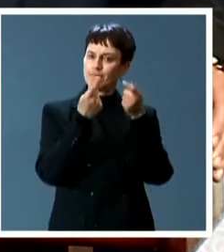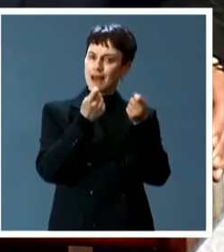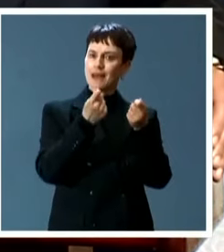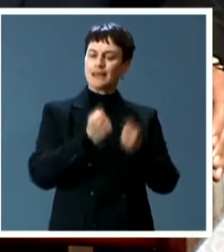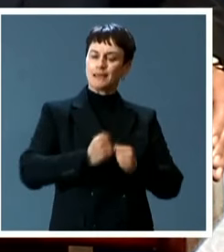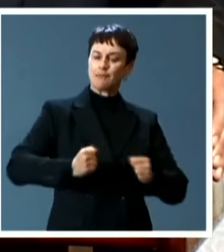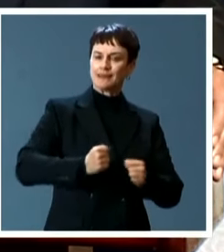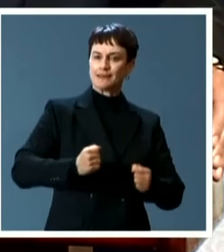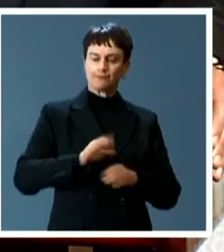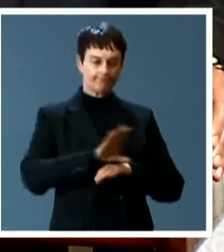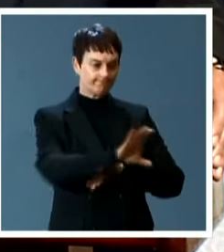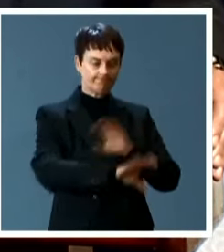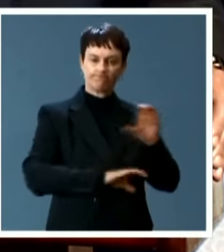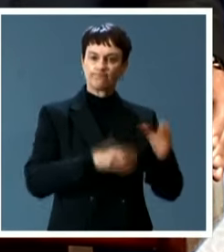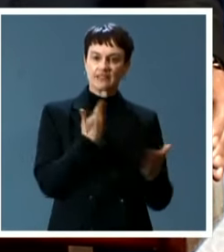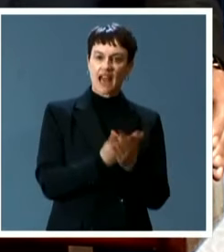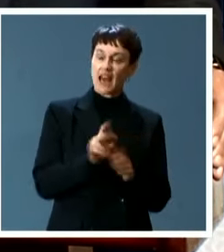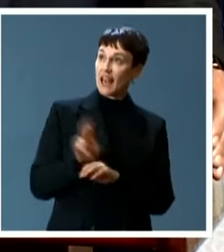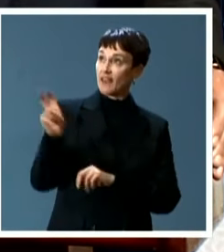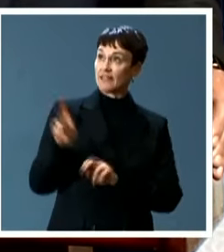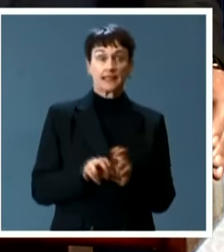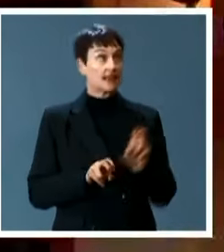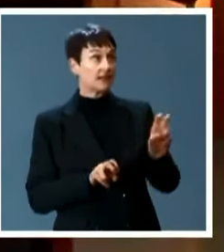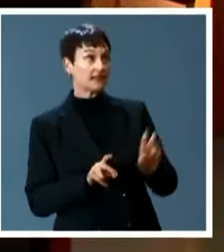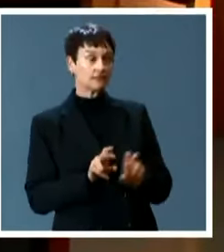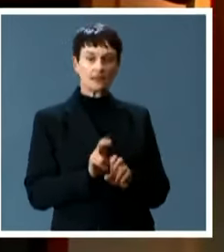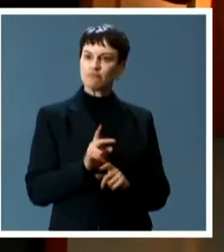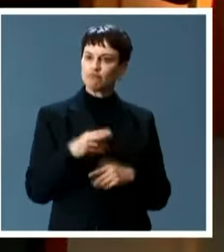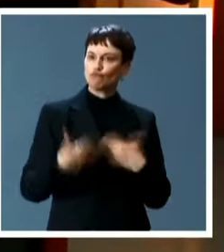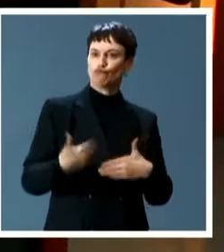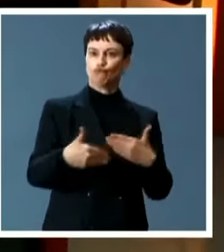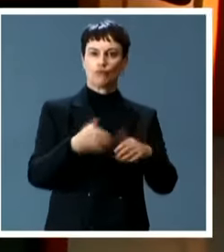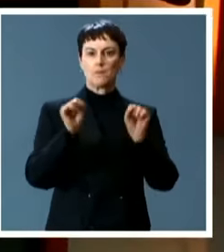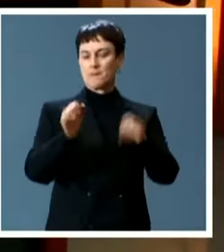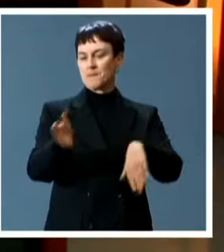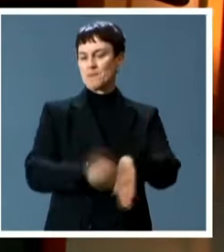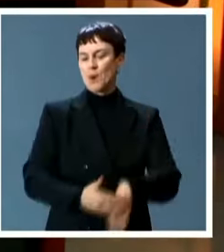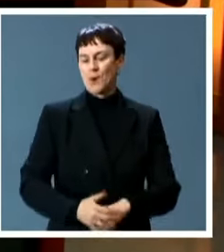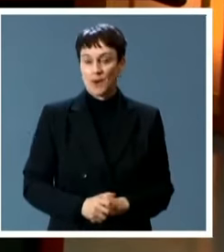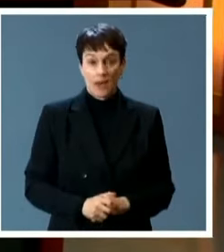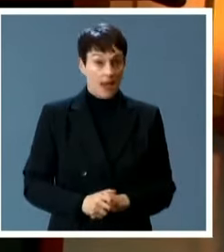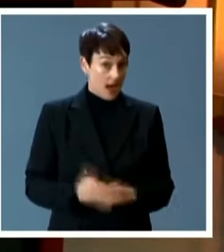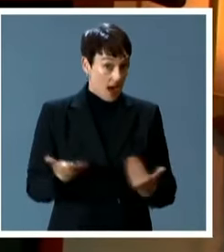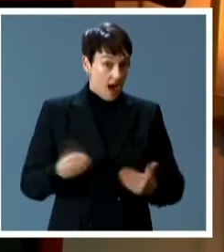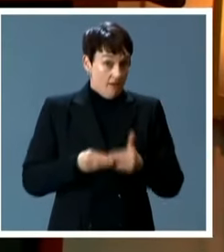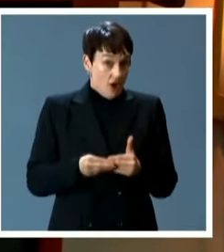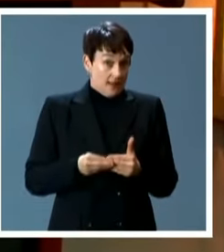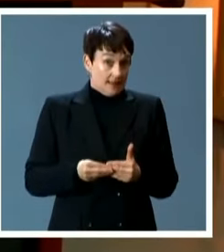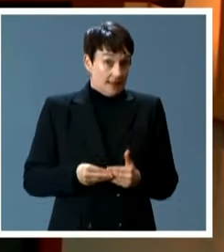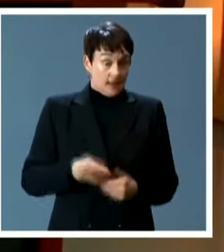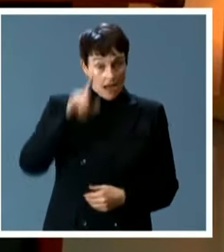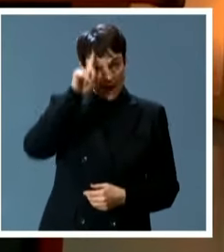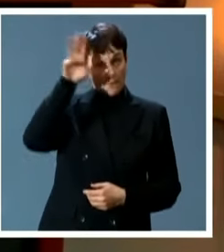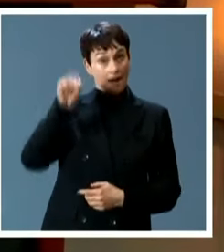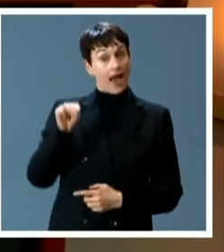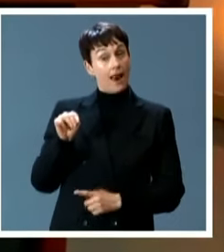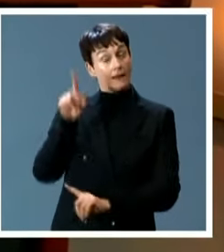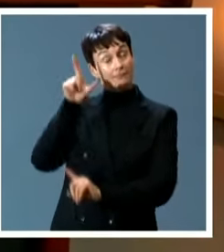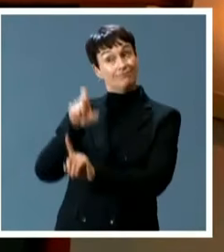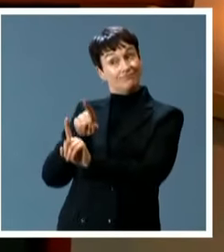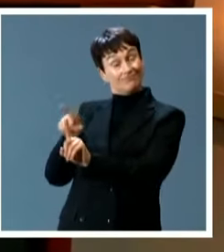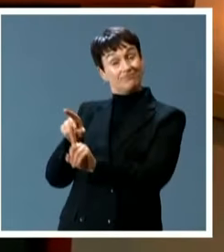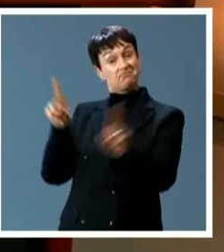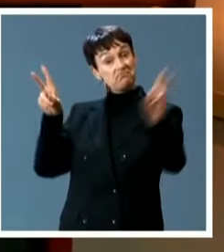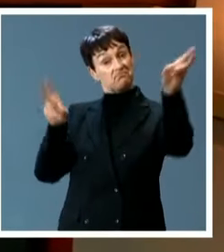countries to move investment in the same direction. Dear friends, Nelson Mandela said, and I quote, "One of